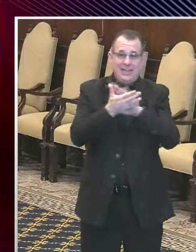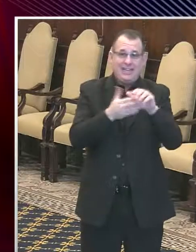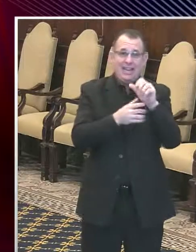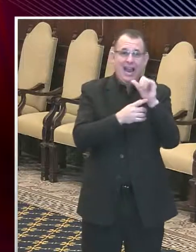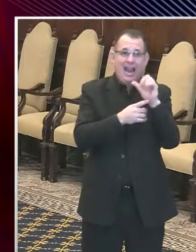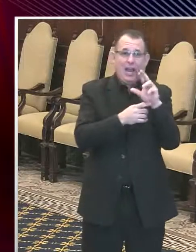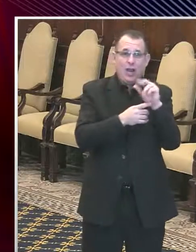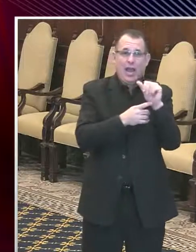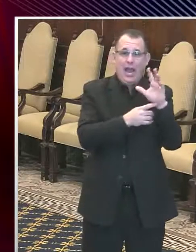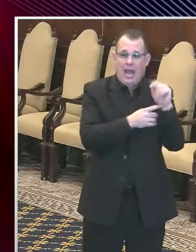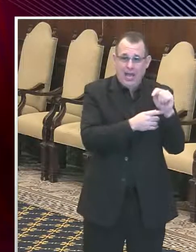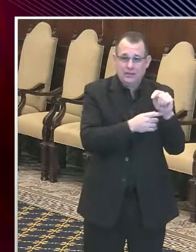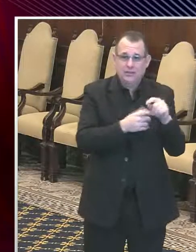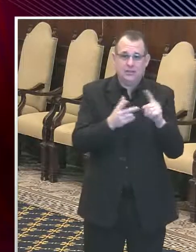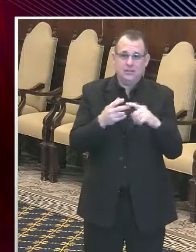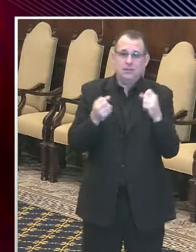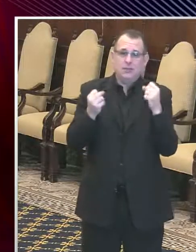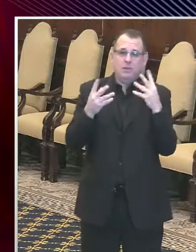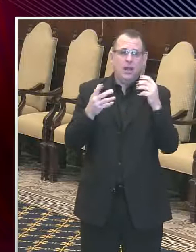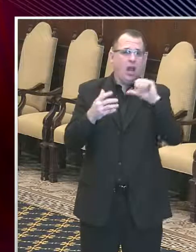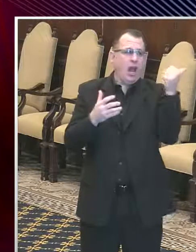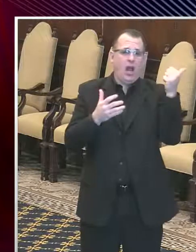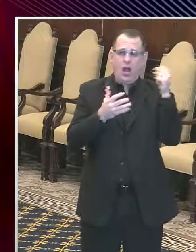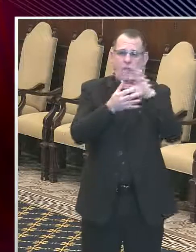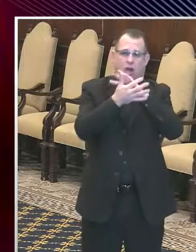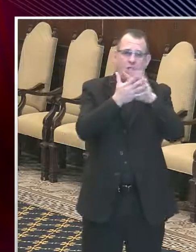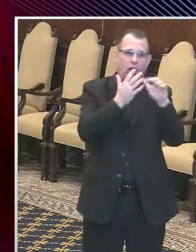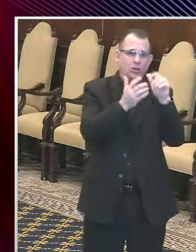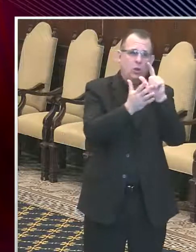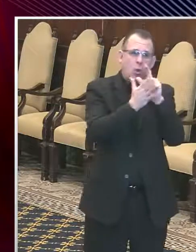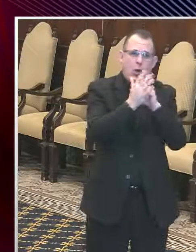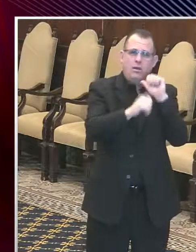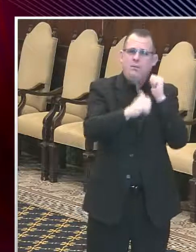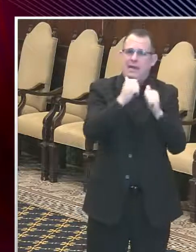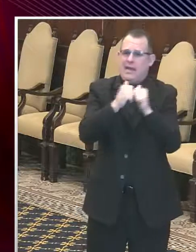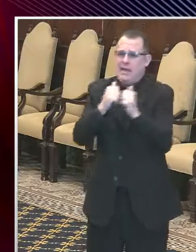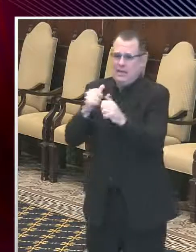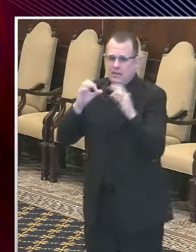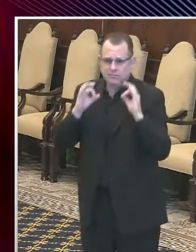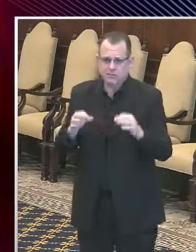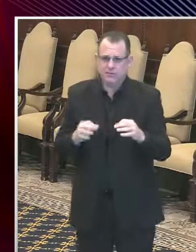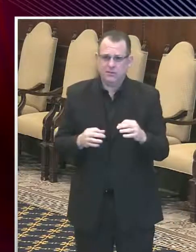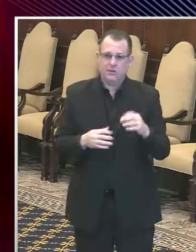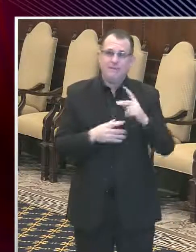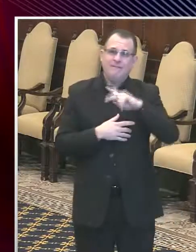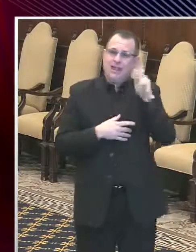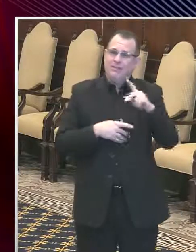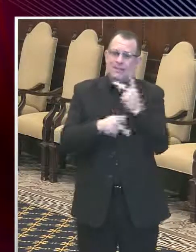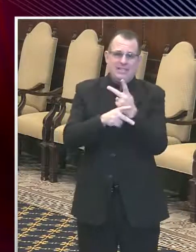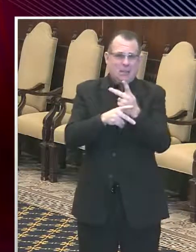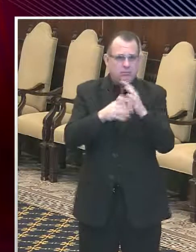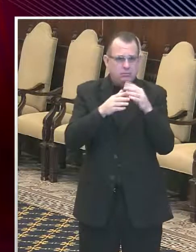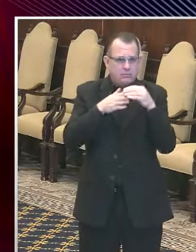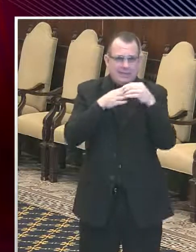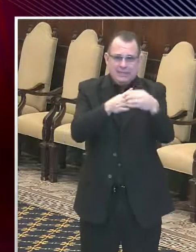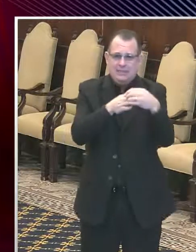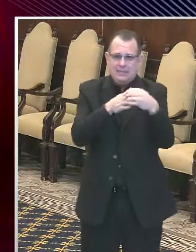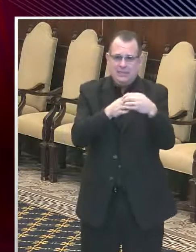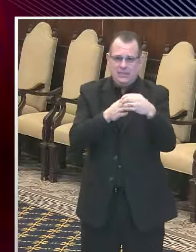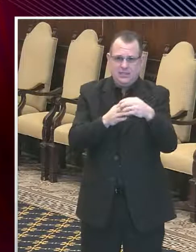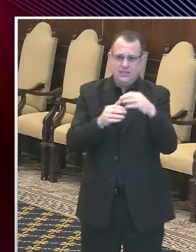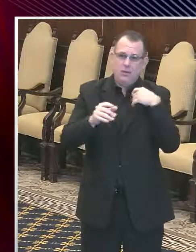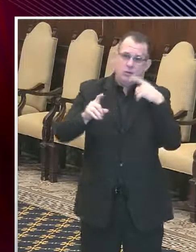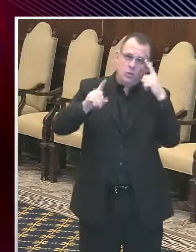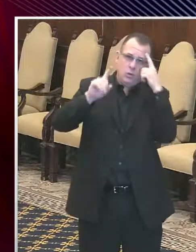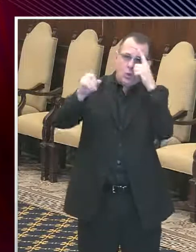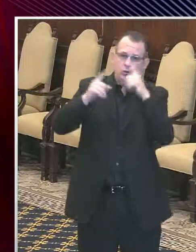landmark environmental legislation. Philadelphia continues to lead on climate. Our ambitious goals to reduce our carbon footprint and